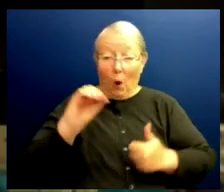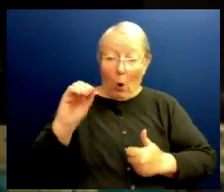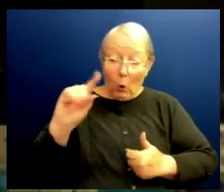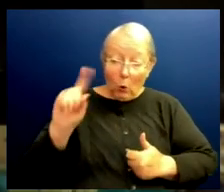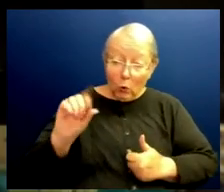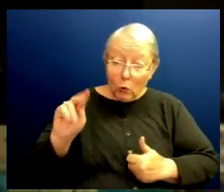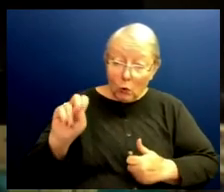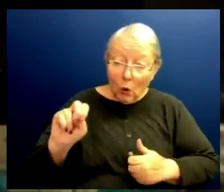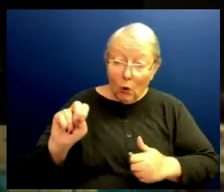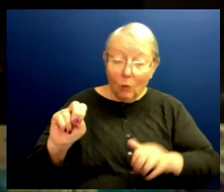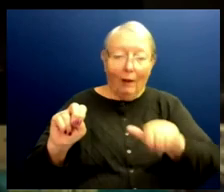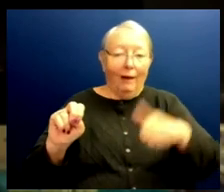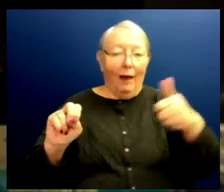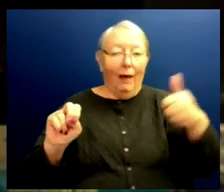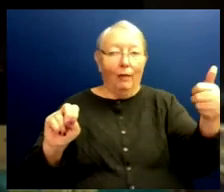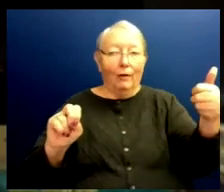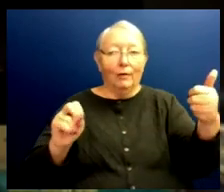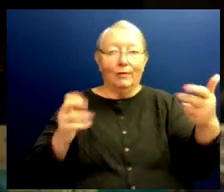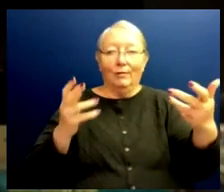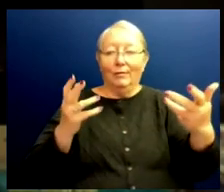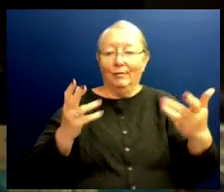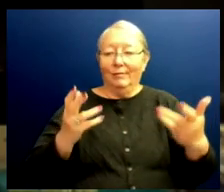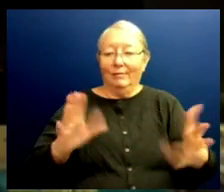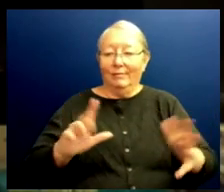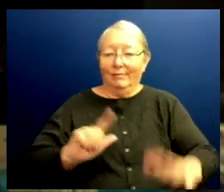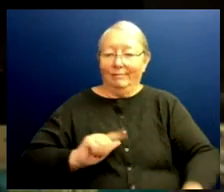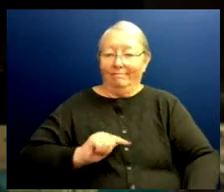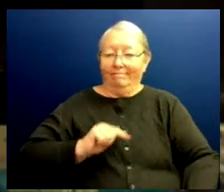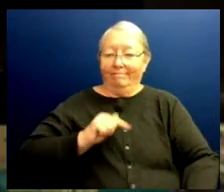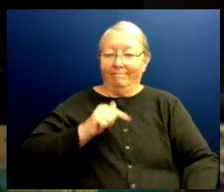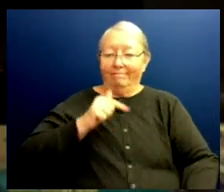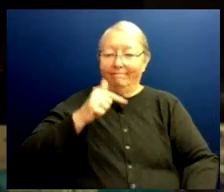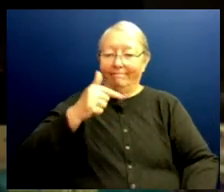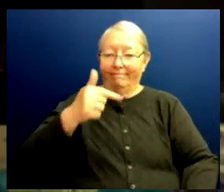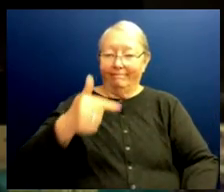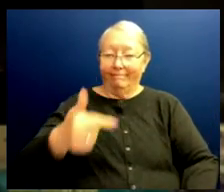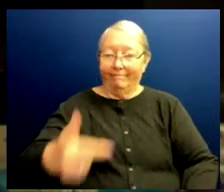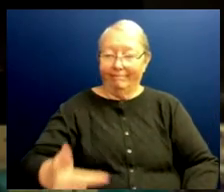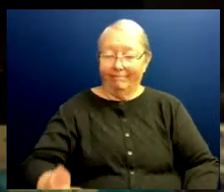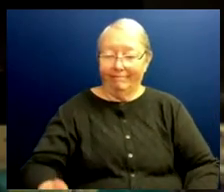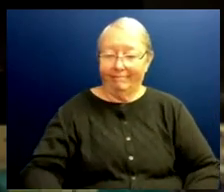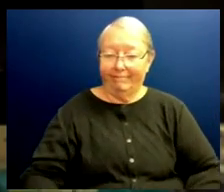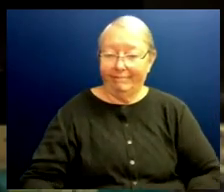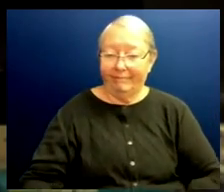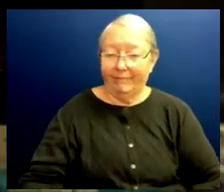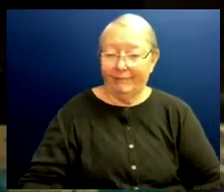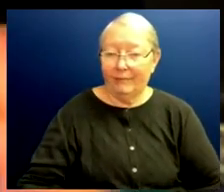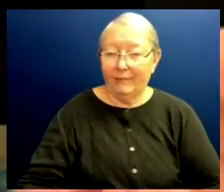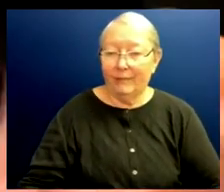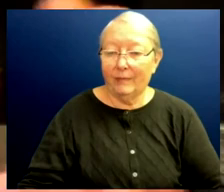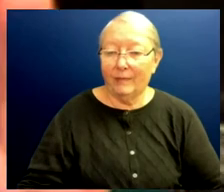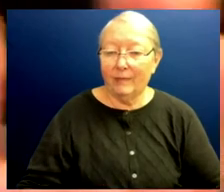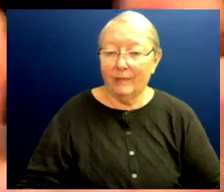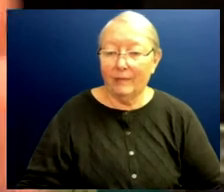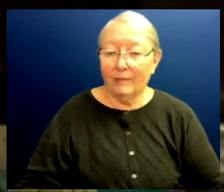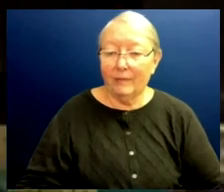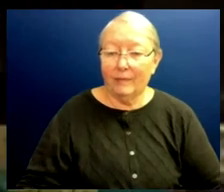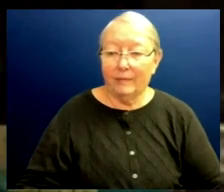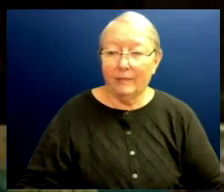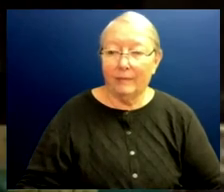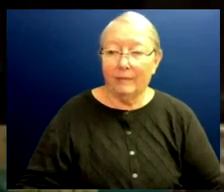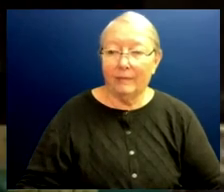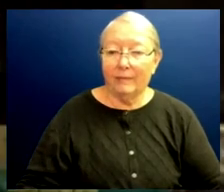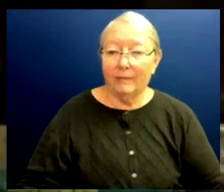there are other, and there's still no direct evidence anywhere for life. So let's back up